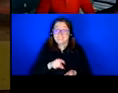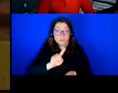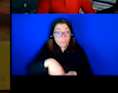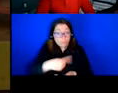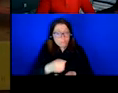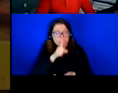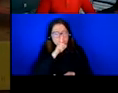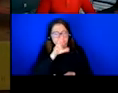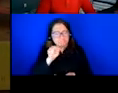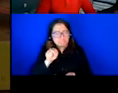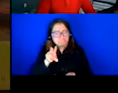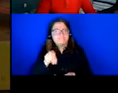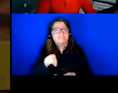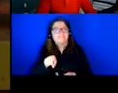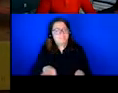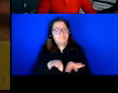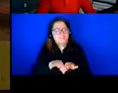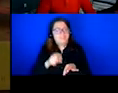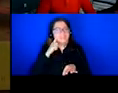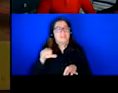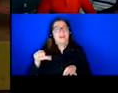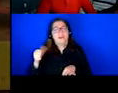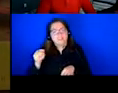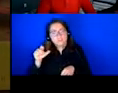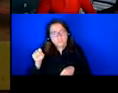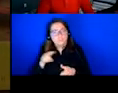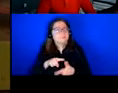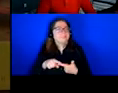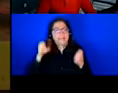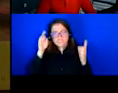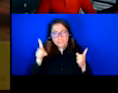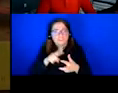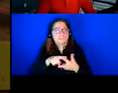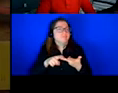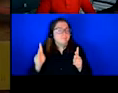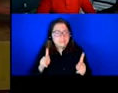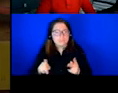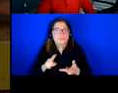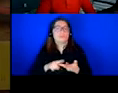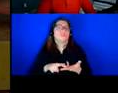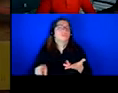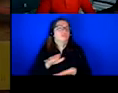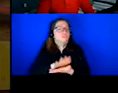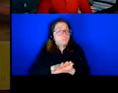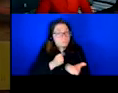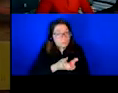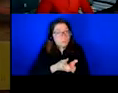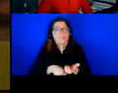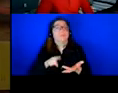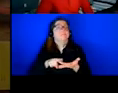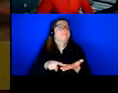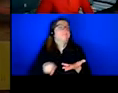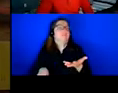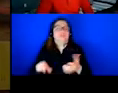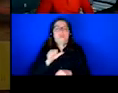great way to kind of think about what tools, what education, what people, your school support, what work benefits